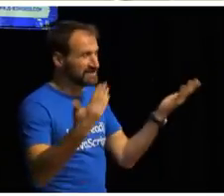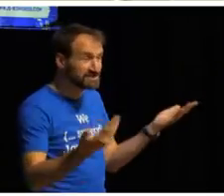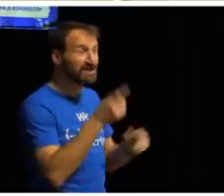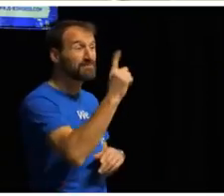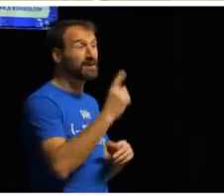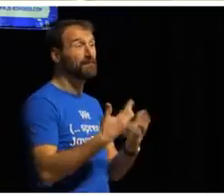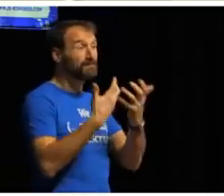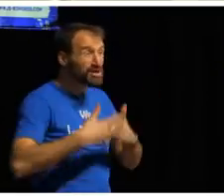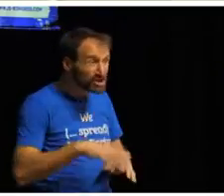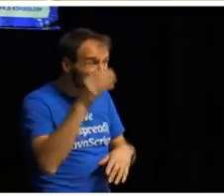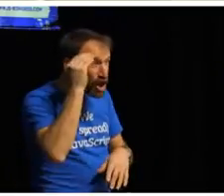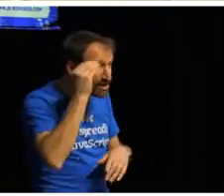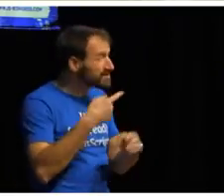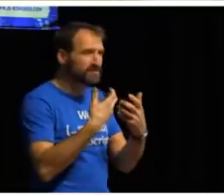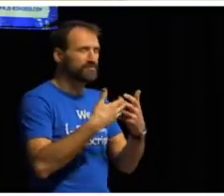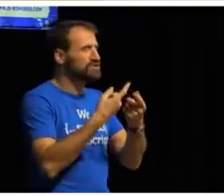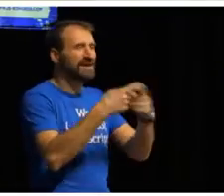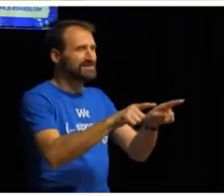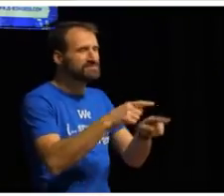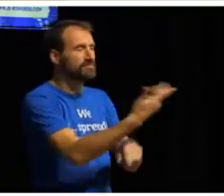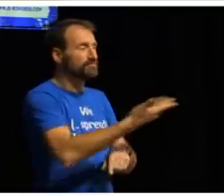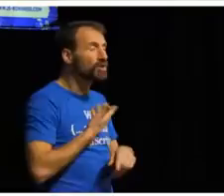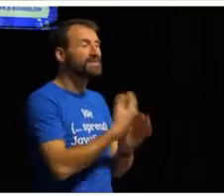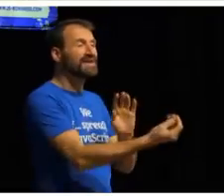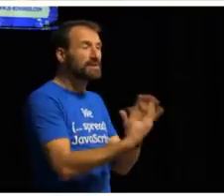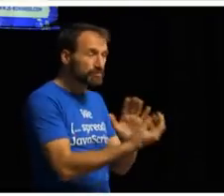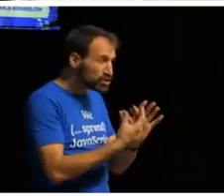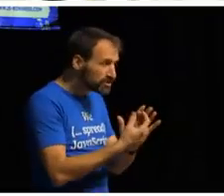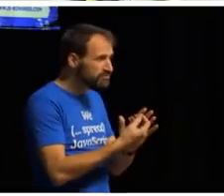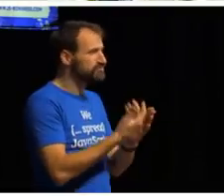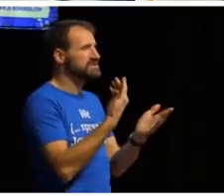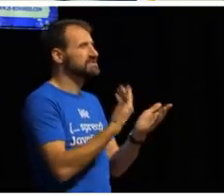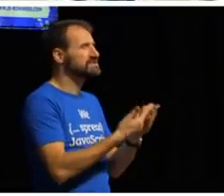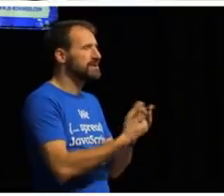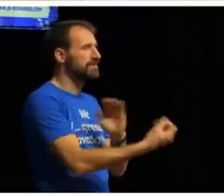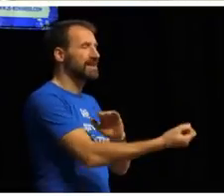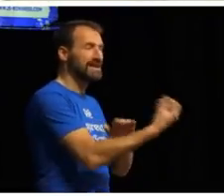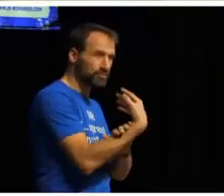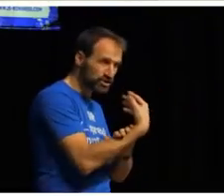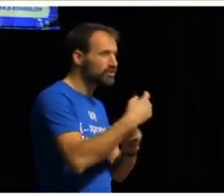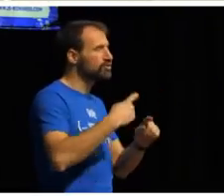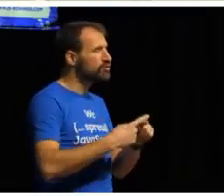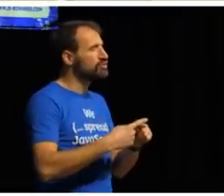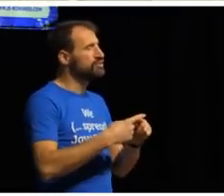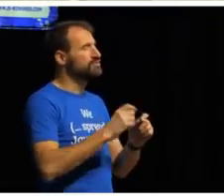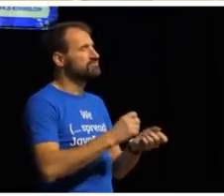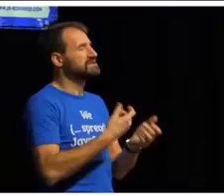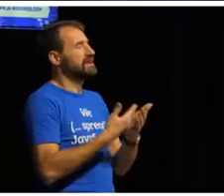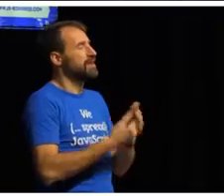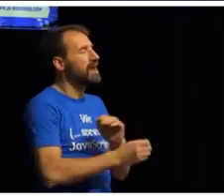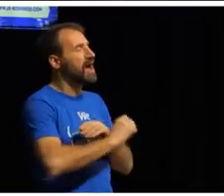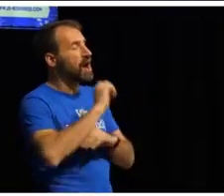other way around. So you get some input, like sample input, and sample output. And with that, you train a machine to